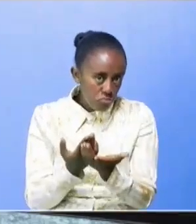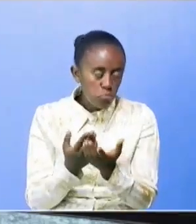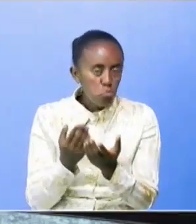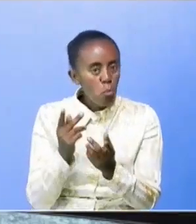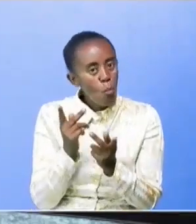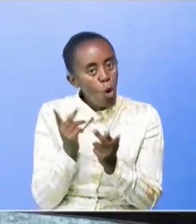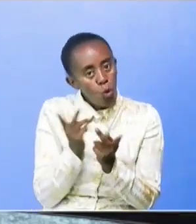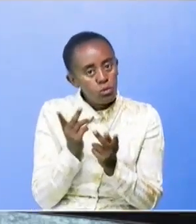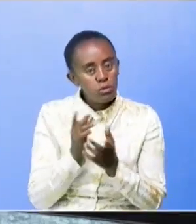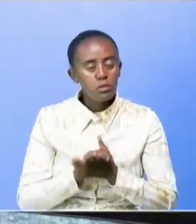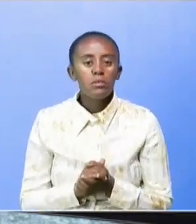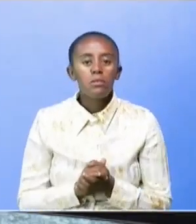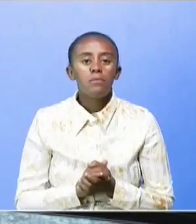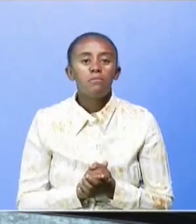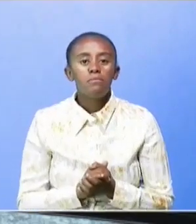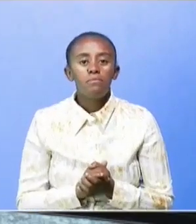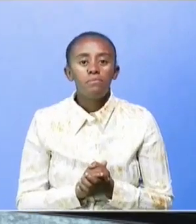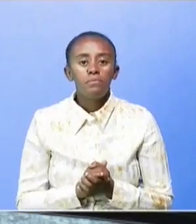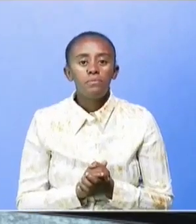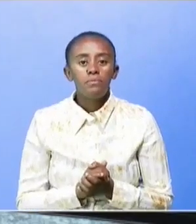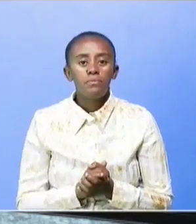both.